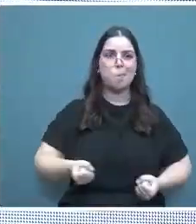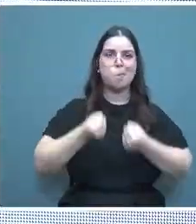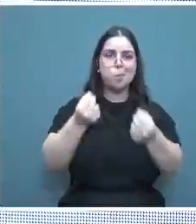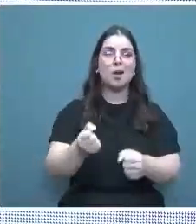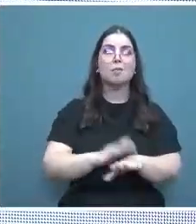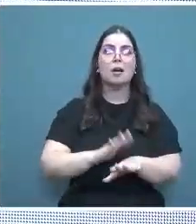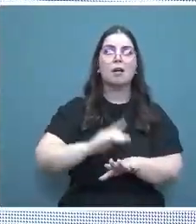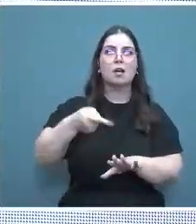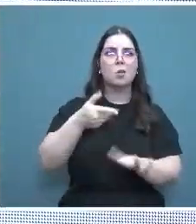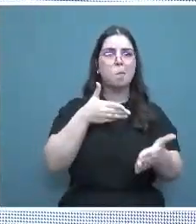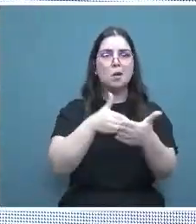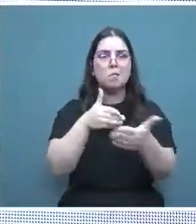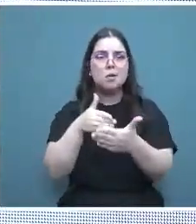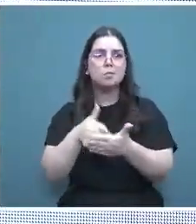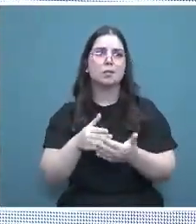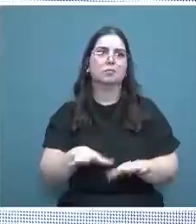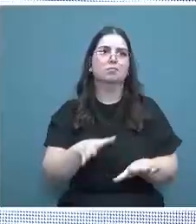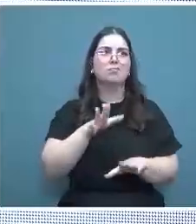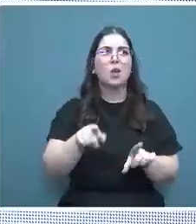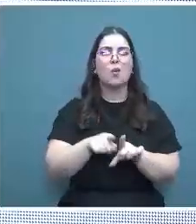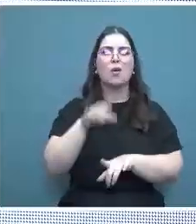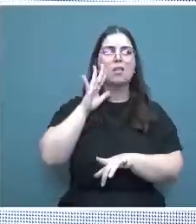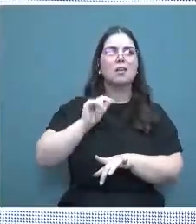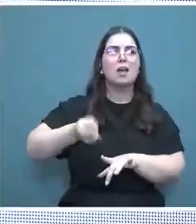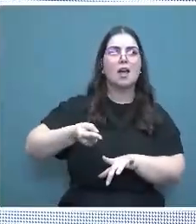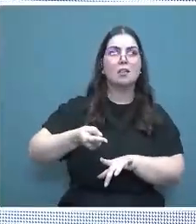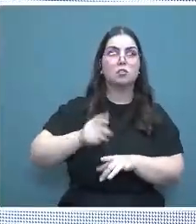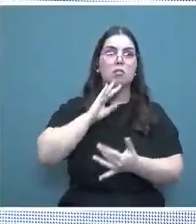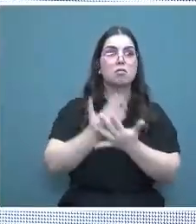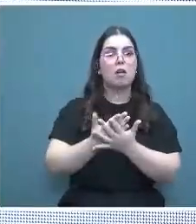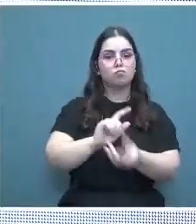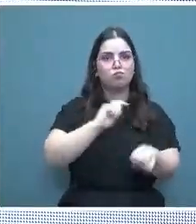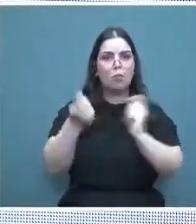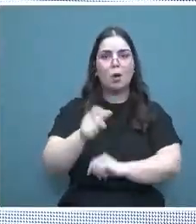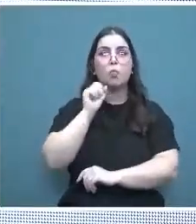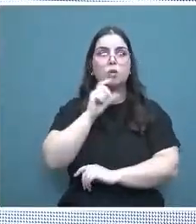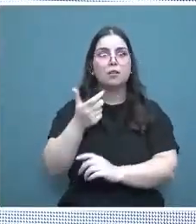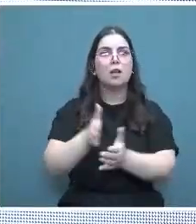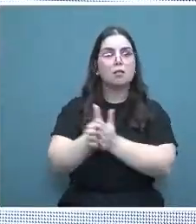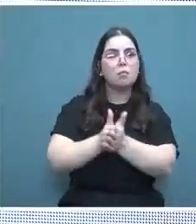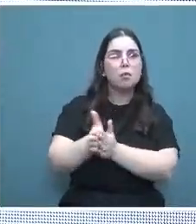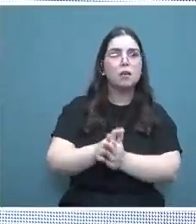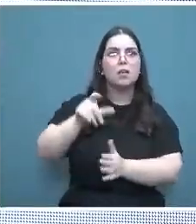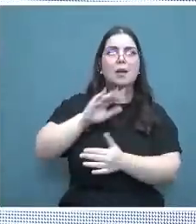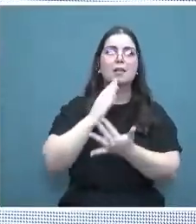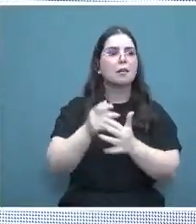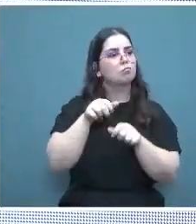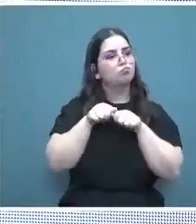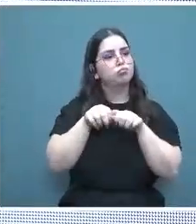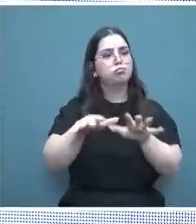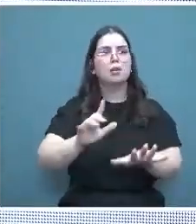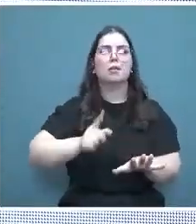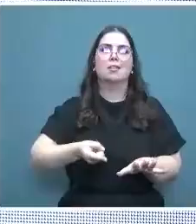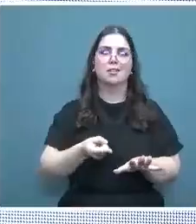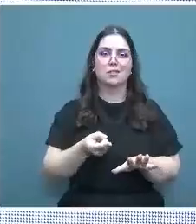an adversity, trying to make it an opportunity, and also passing a message